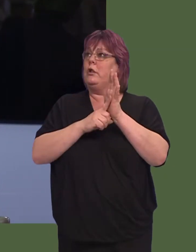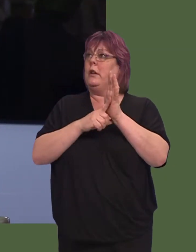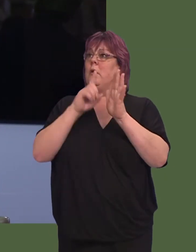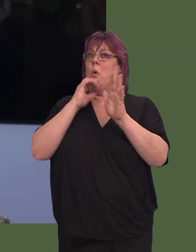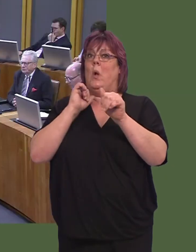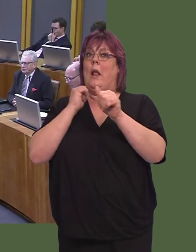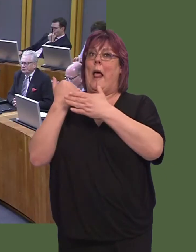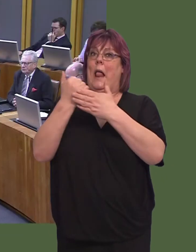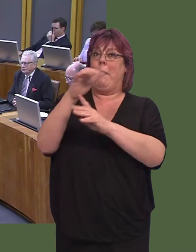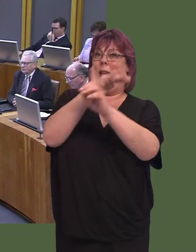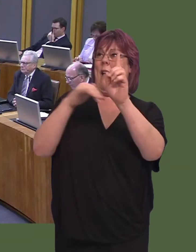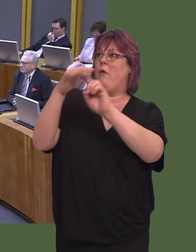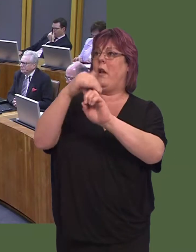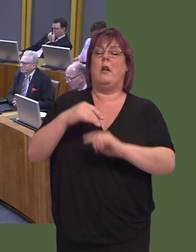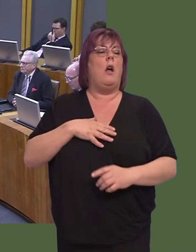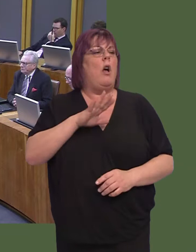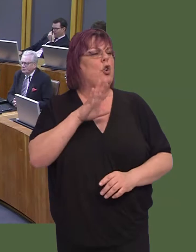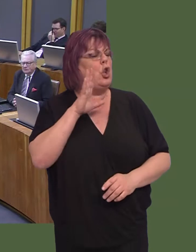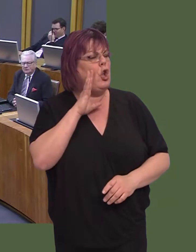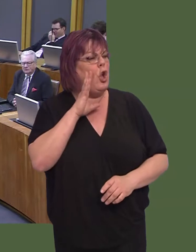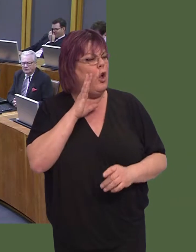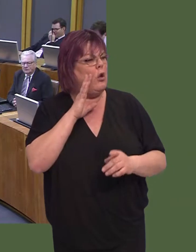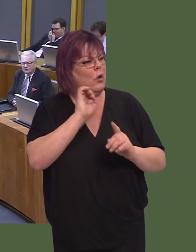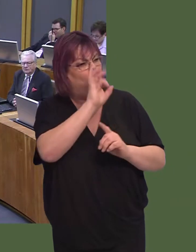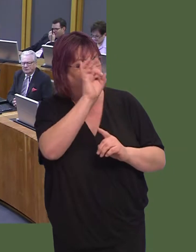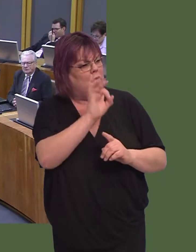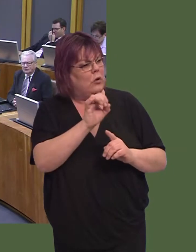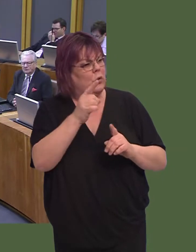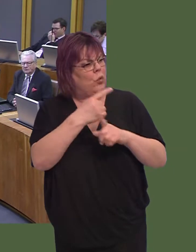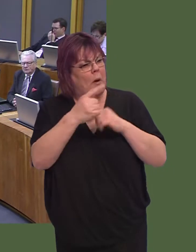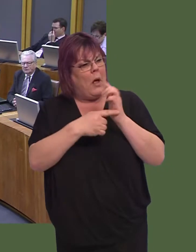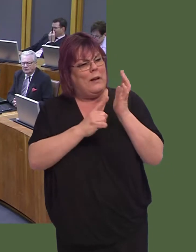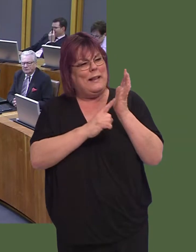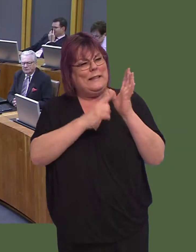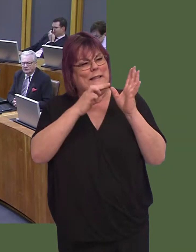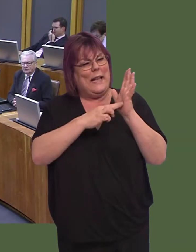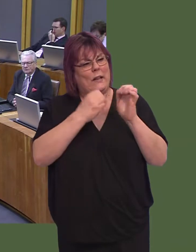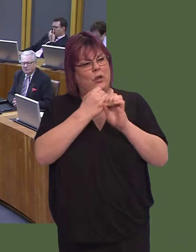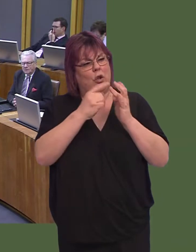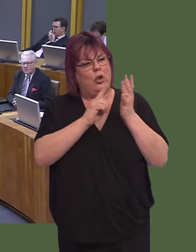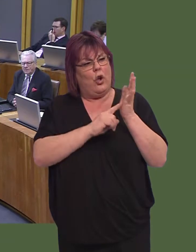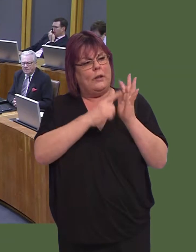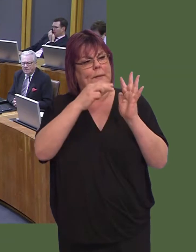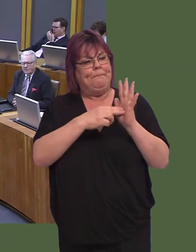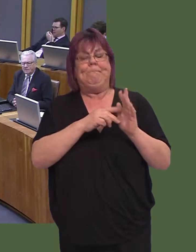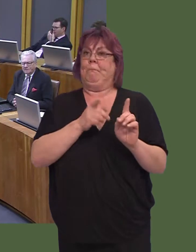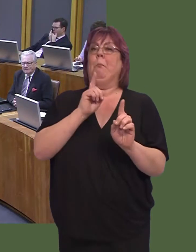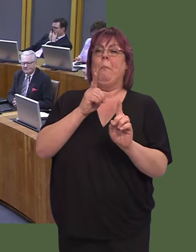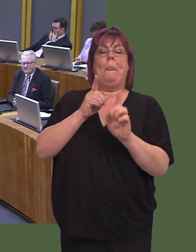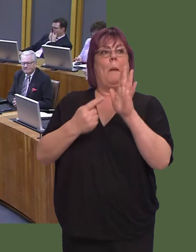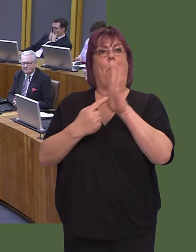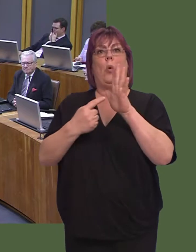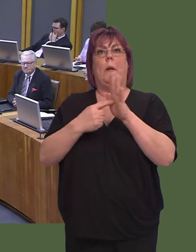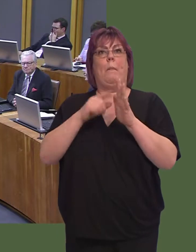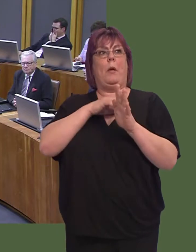areas they serve? I couldn't quite hear most of the question. You mentioned the Llangollen Railway, I think, at the end. Well, the Llangollen Railway is hugely important, not just in terms